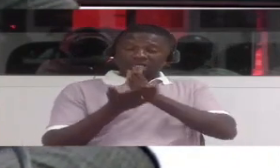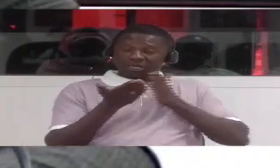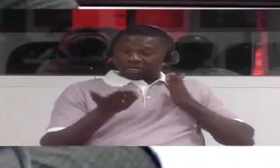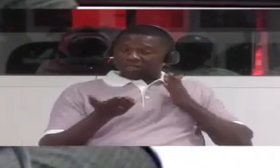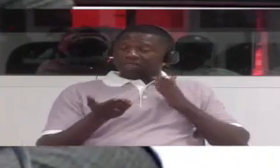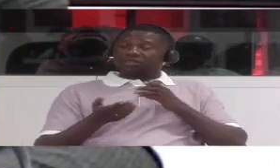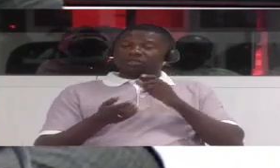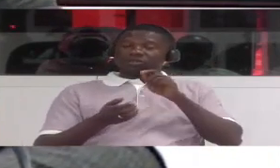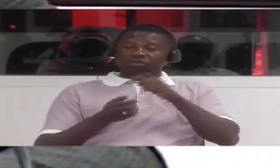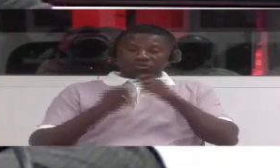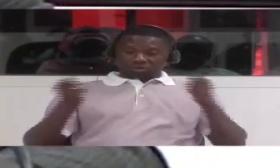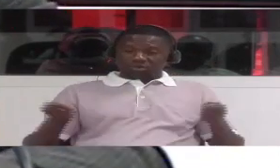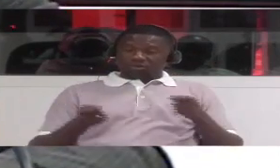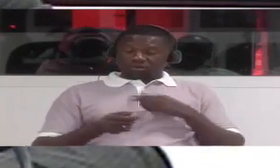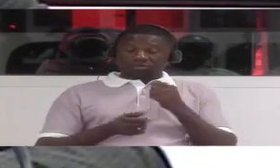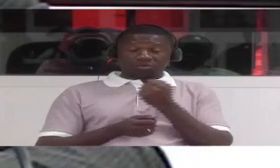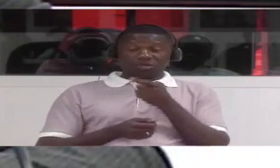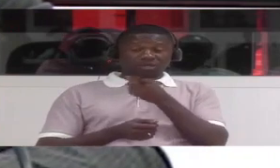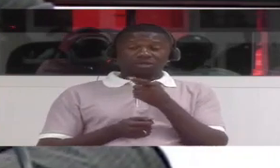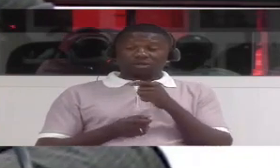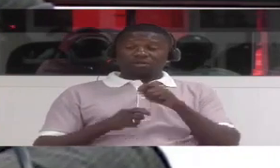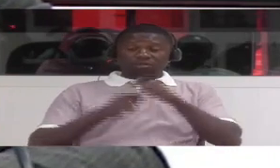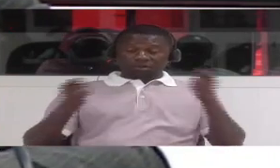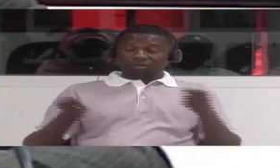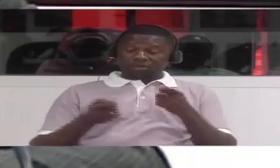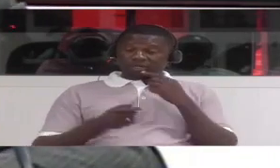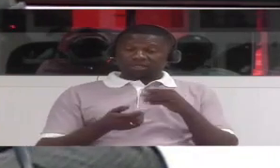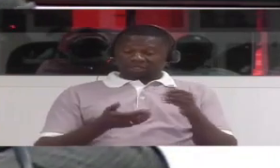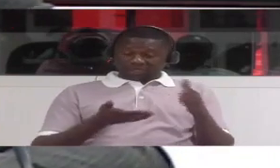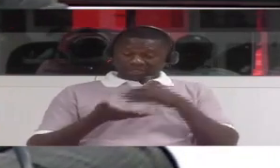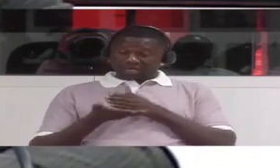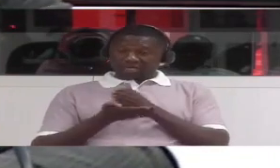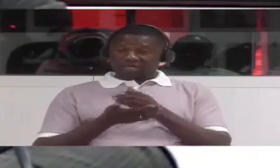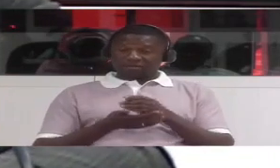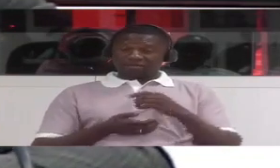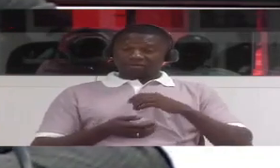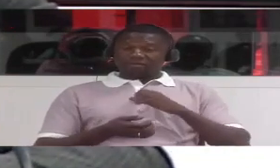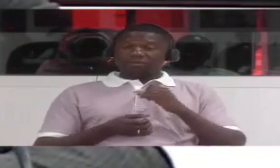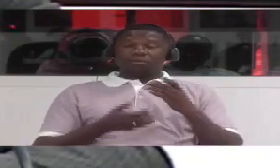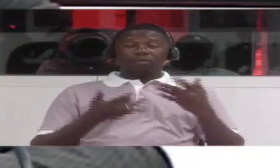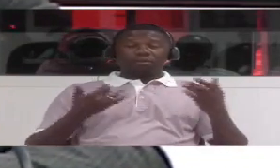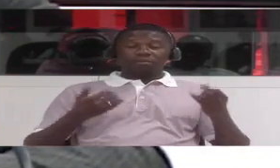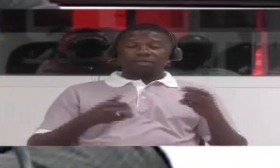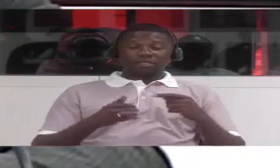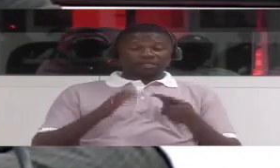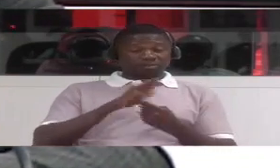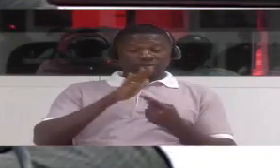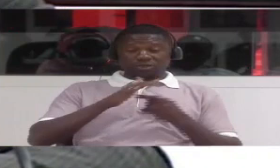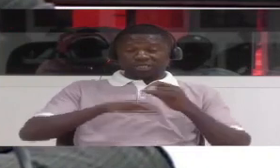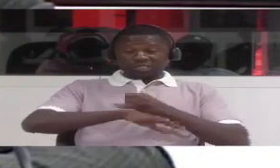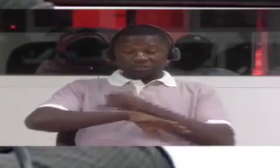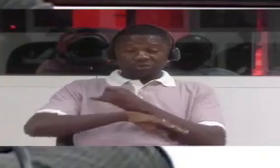carried sensitive issues, stories that you wouldn't have seen in local papers, yeah, because obviously impossible